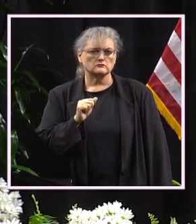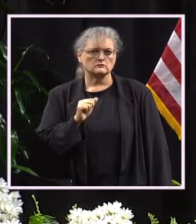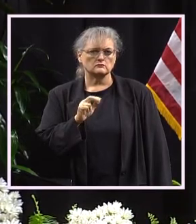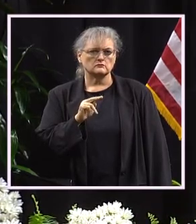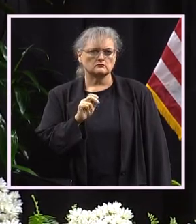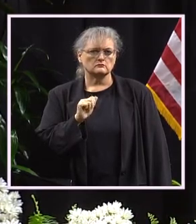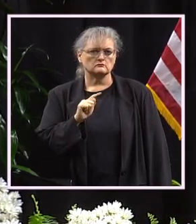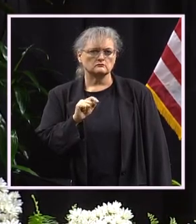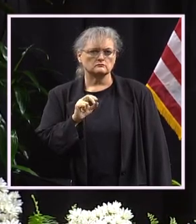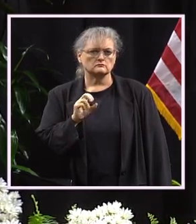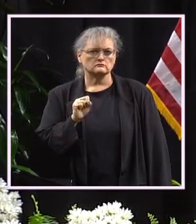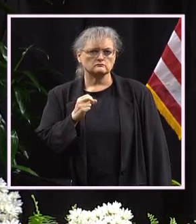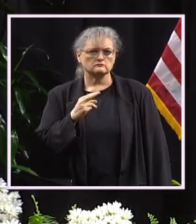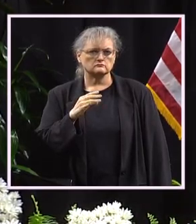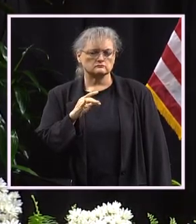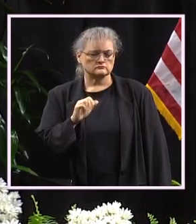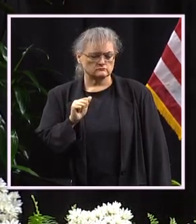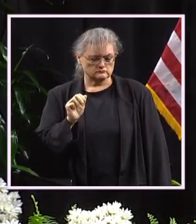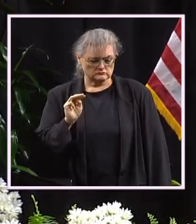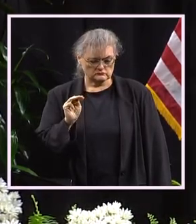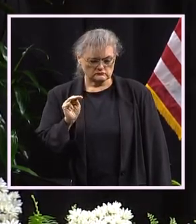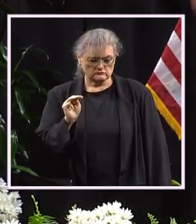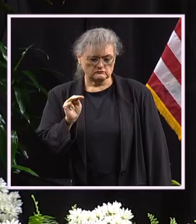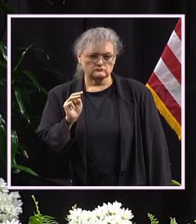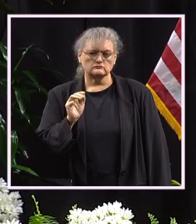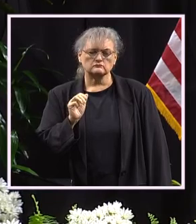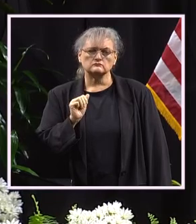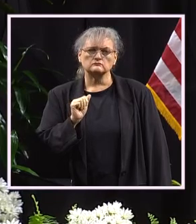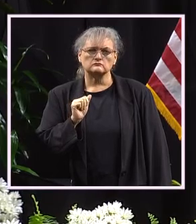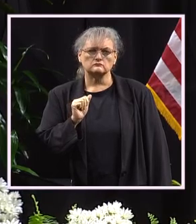Natasha Alejandra Martinez.